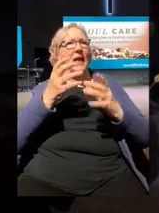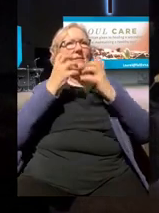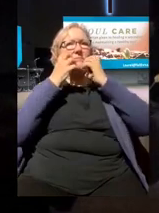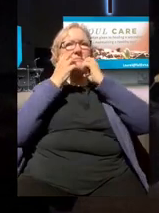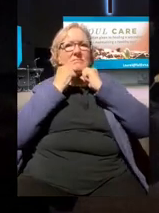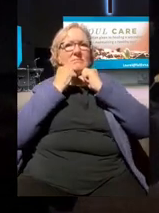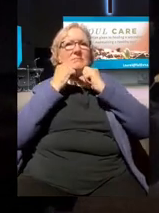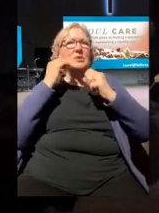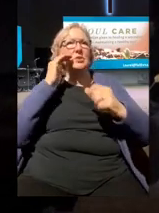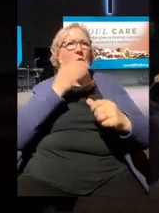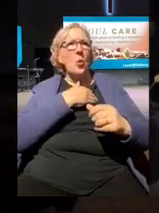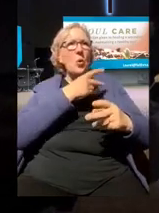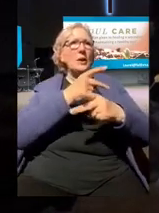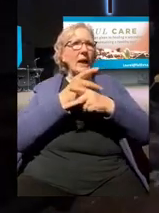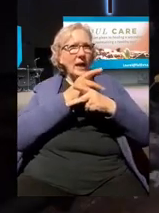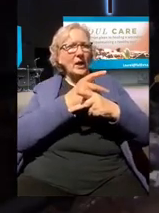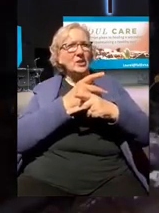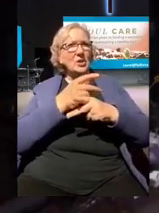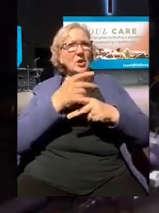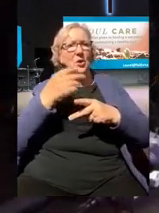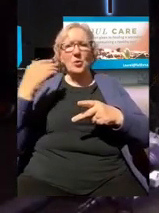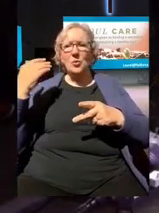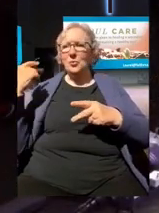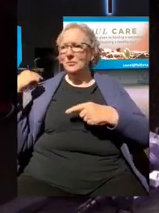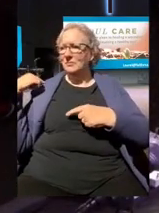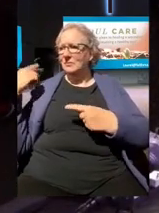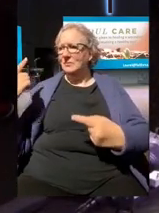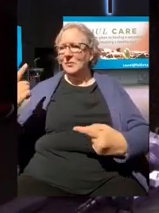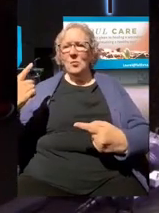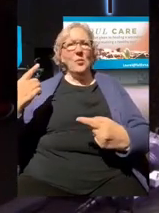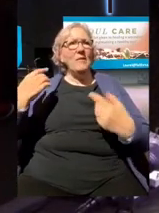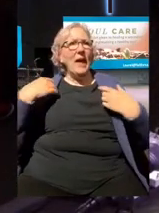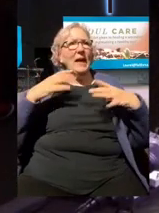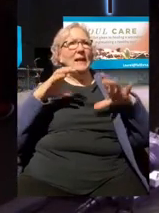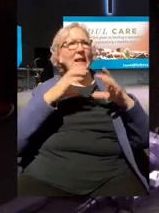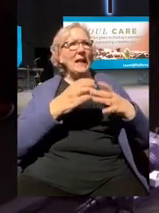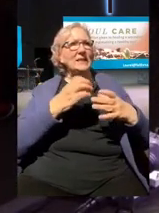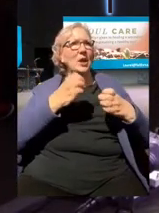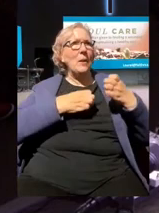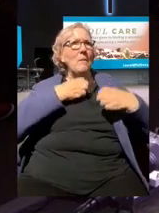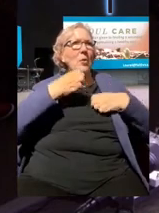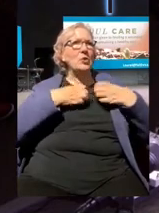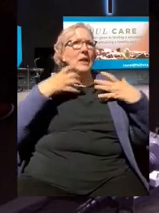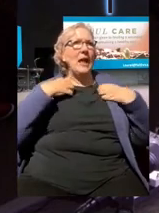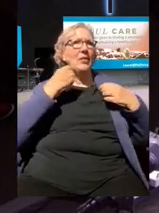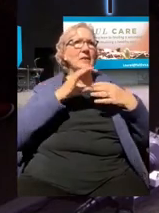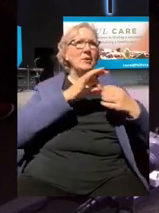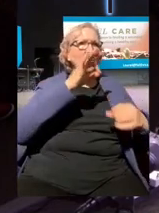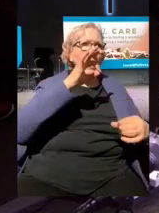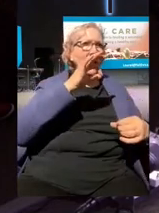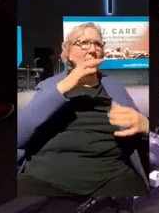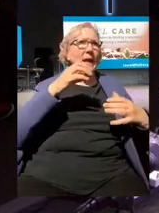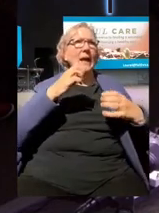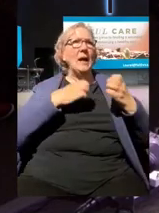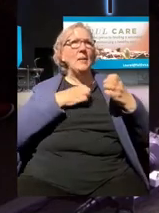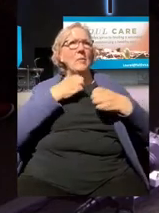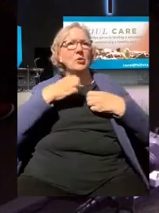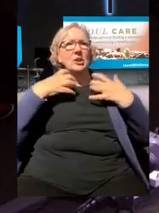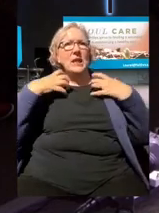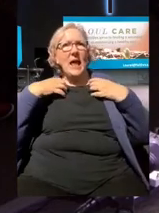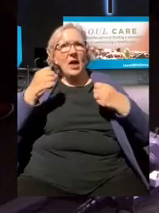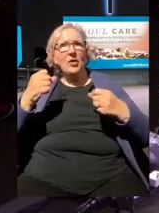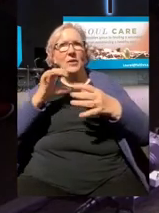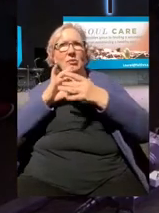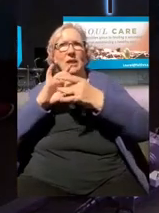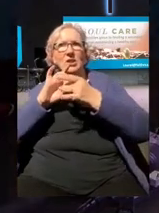held classes on emotionally healthy spirituality and emotionally healthy relationships. And there's another EHS class